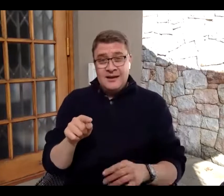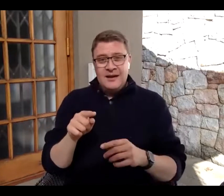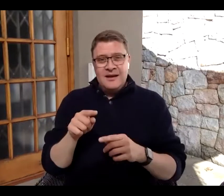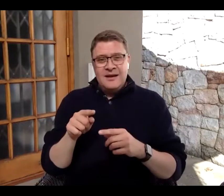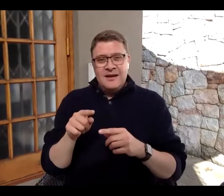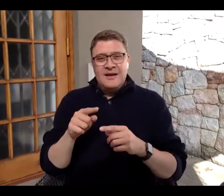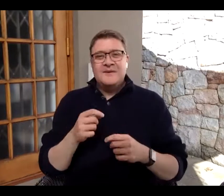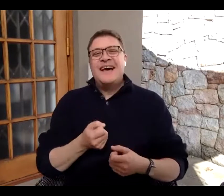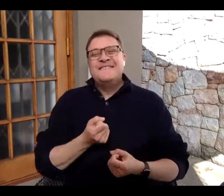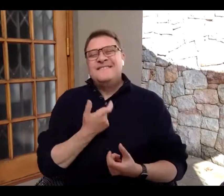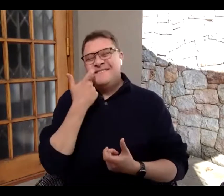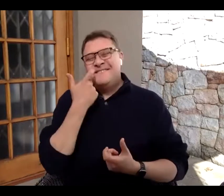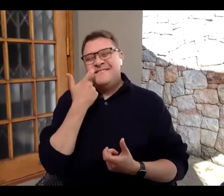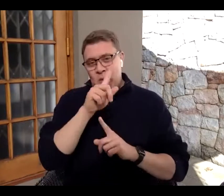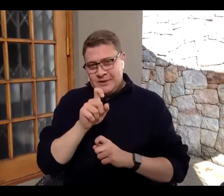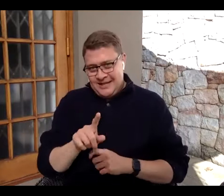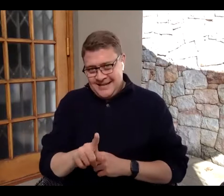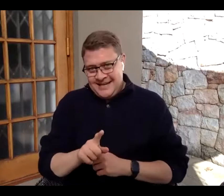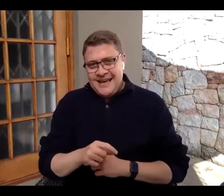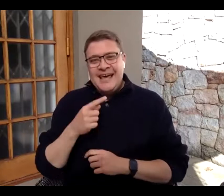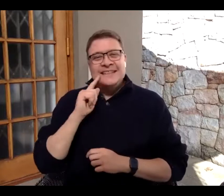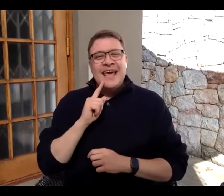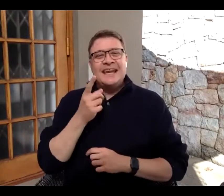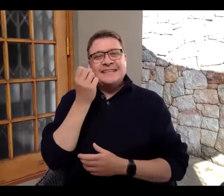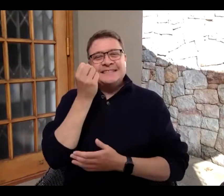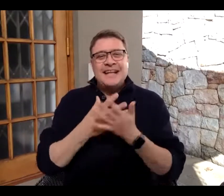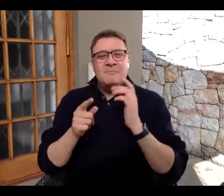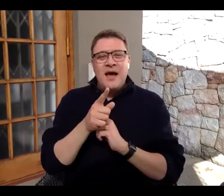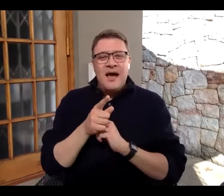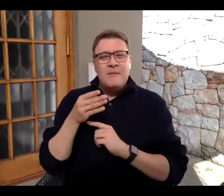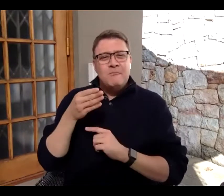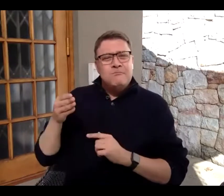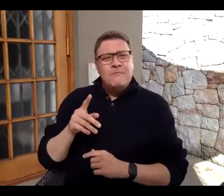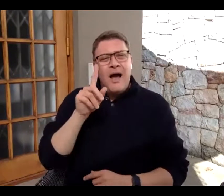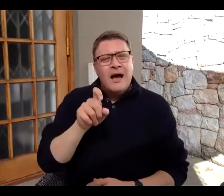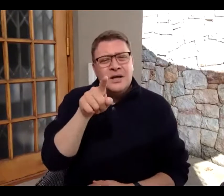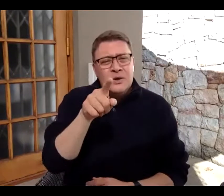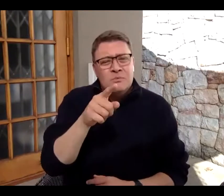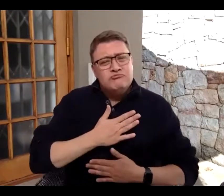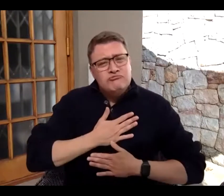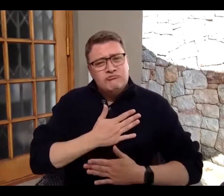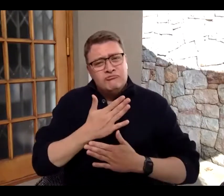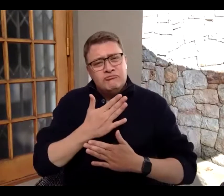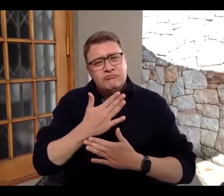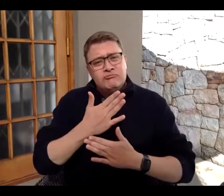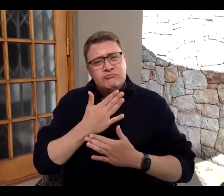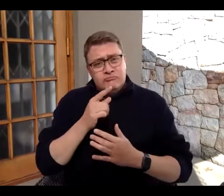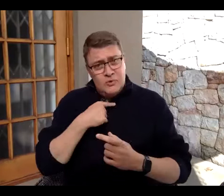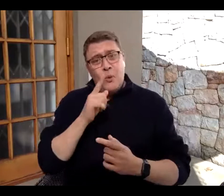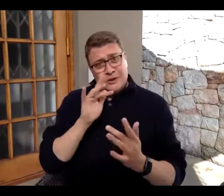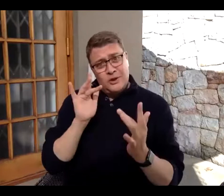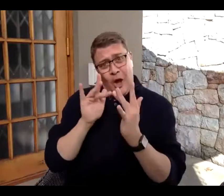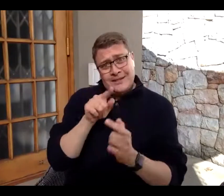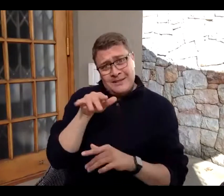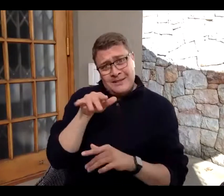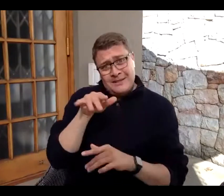question. Terrence, we're having some of the attendees asking if you'd be willing to stay in contact with them. And